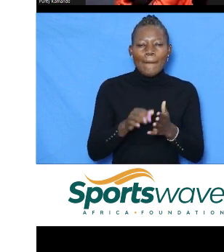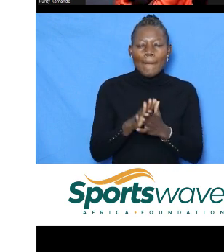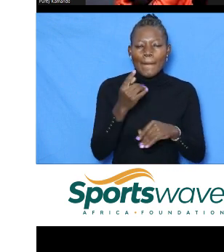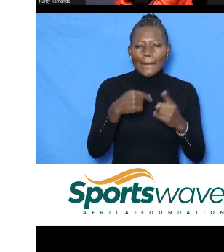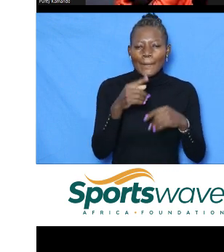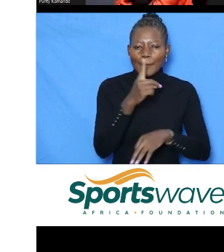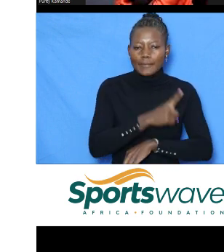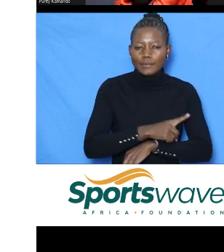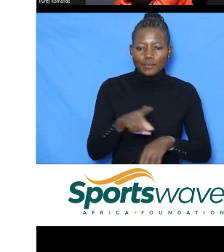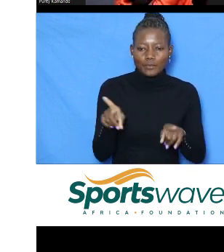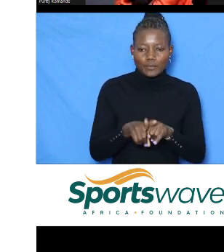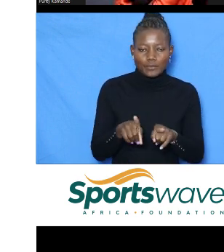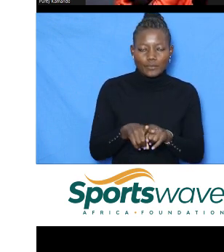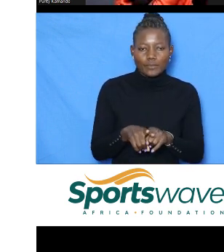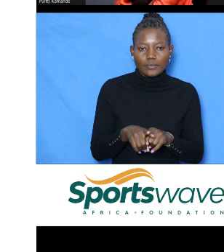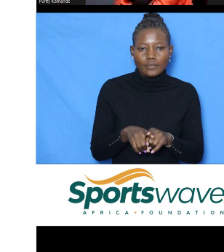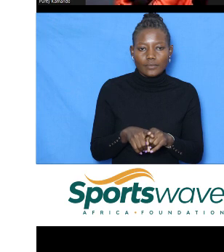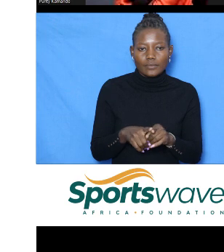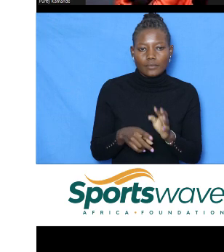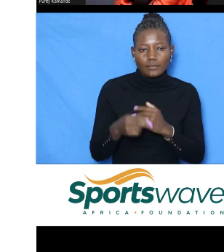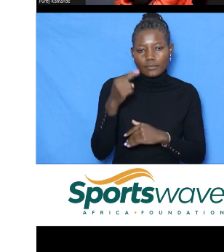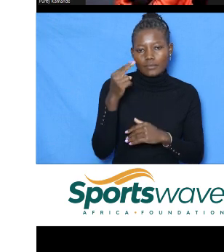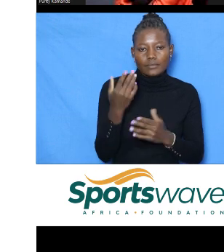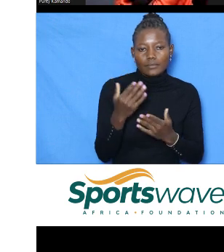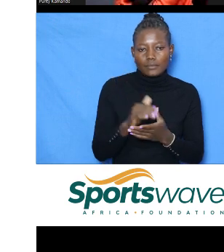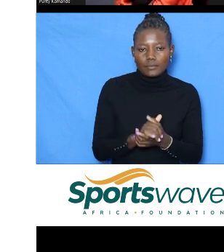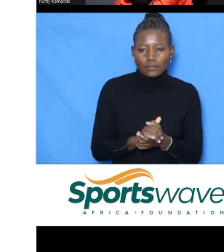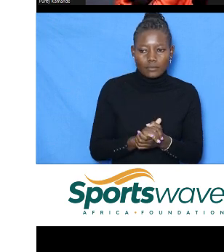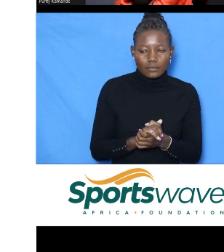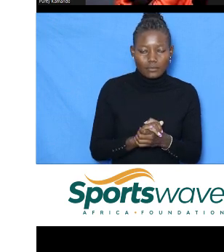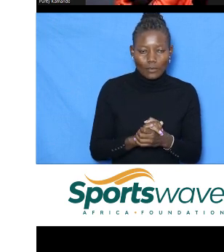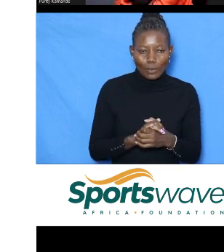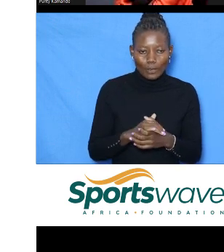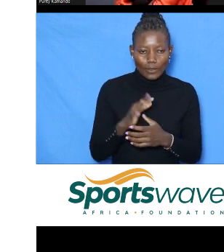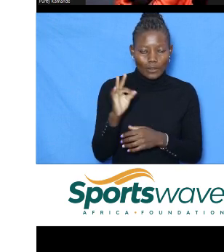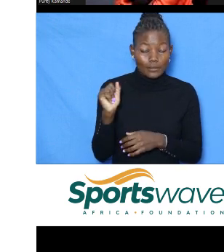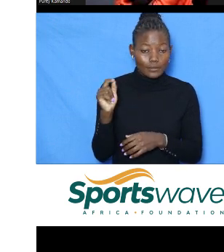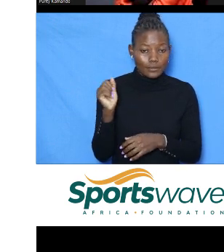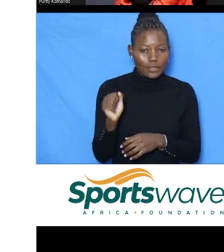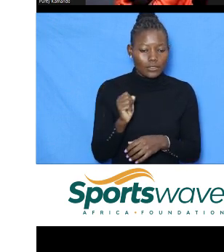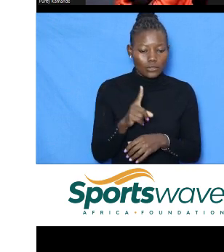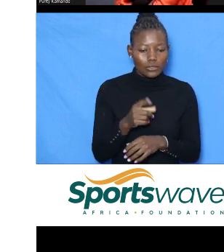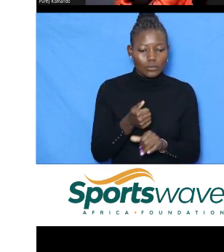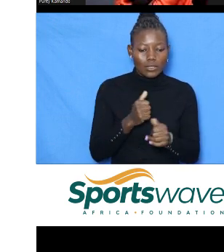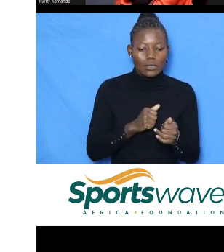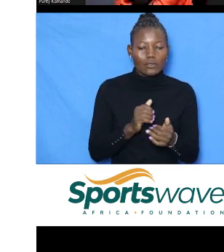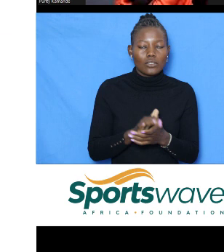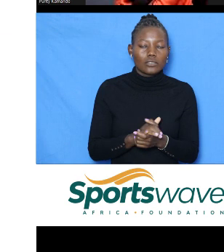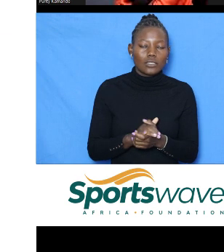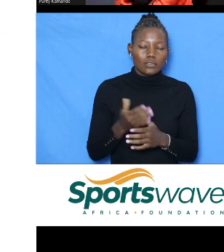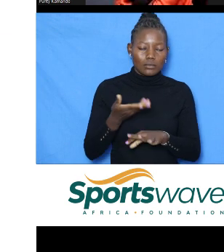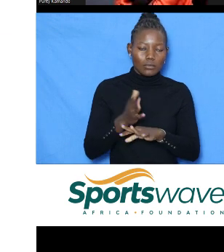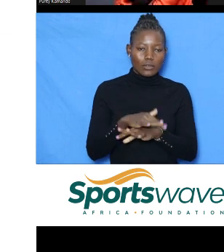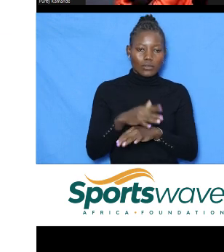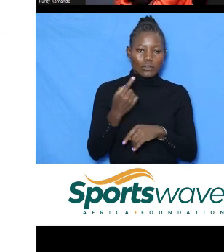days. High fatty meals should be avoided again before exercise because of the gastrointestinal issues that they could